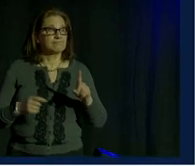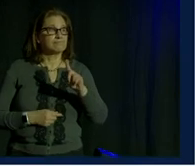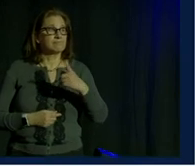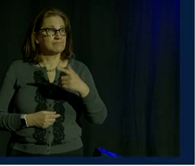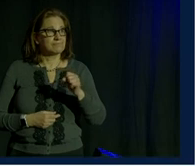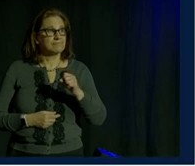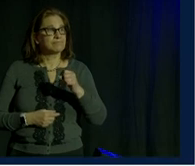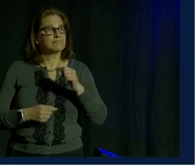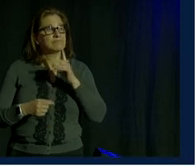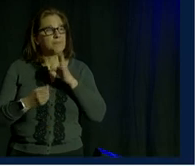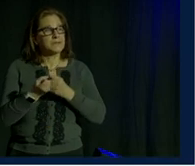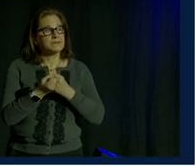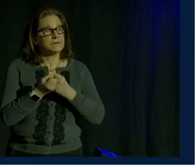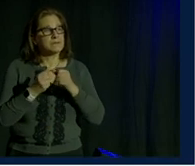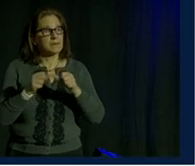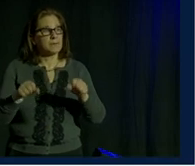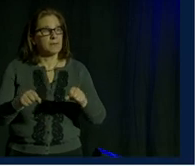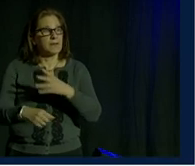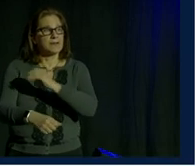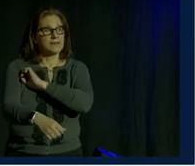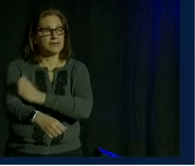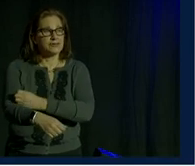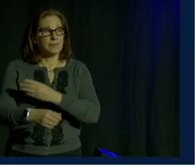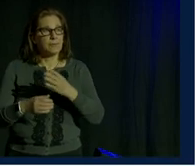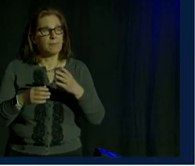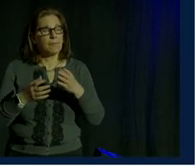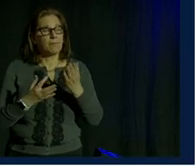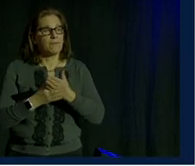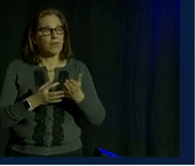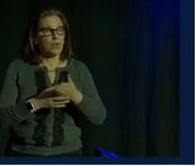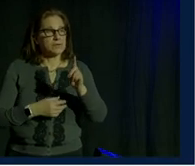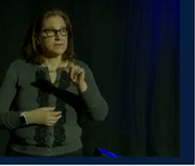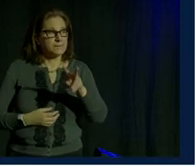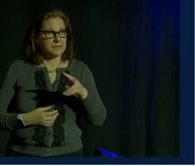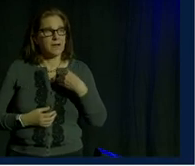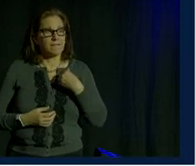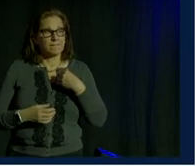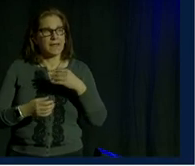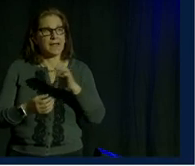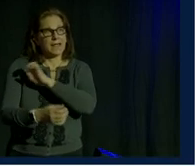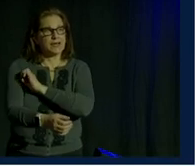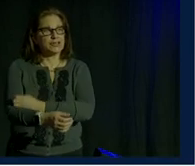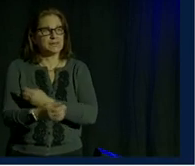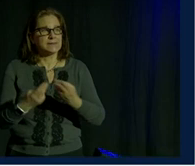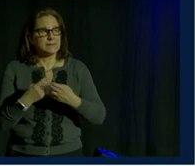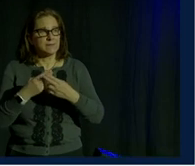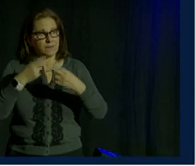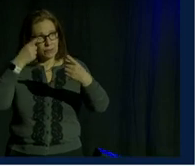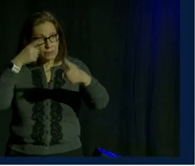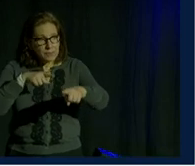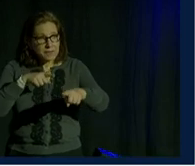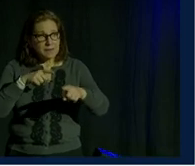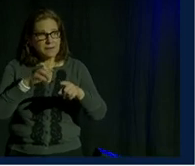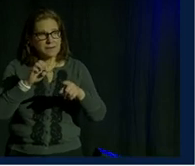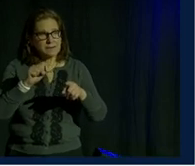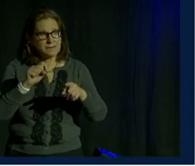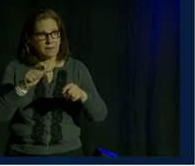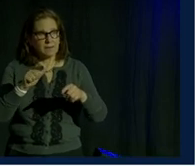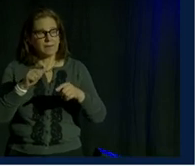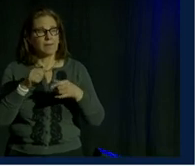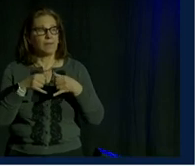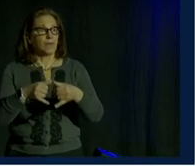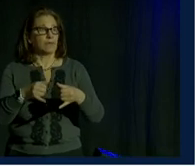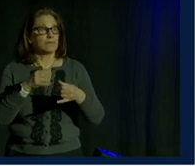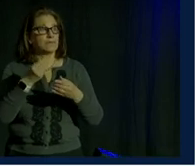Portfolio Division, there is an Energy Savings Agreement Award we will grant. This ESA will be the first of its kind for